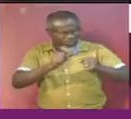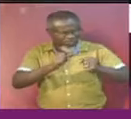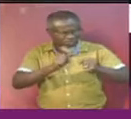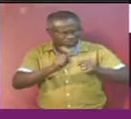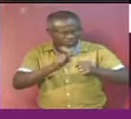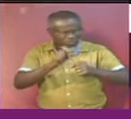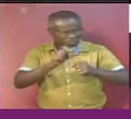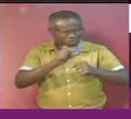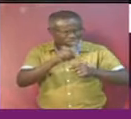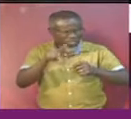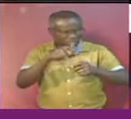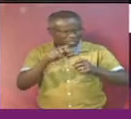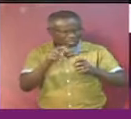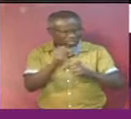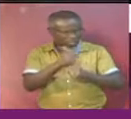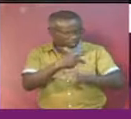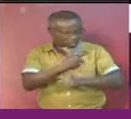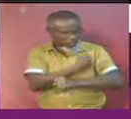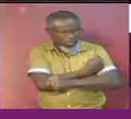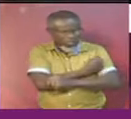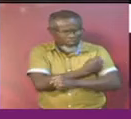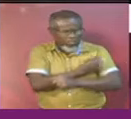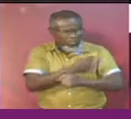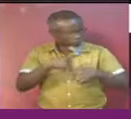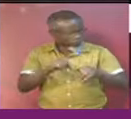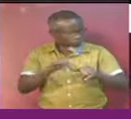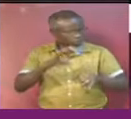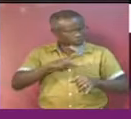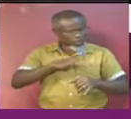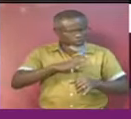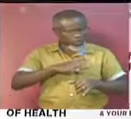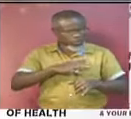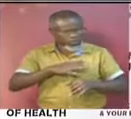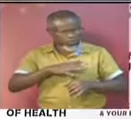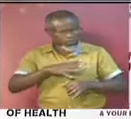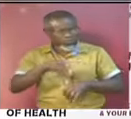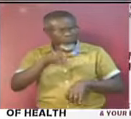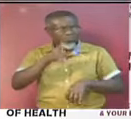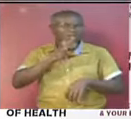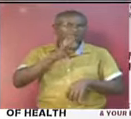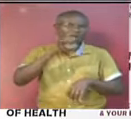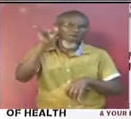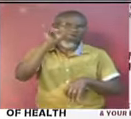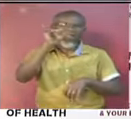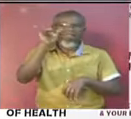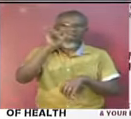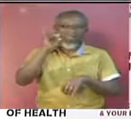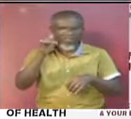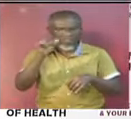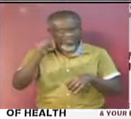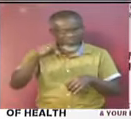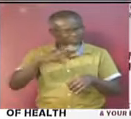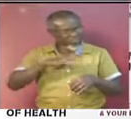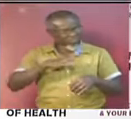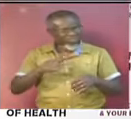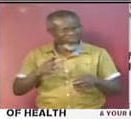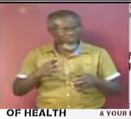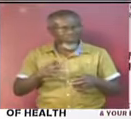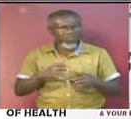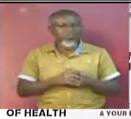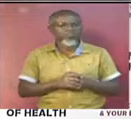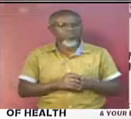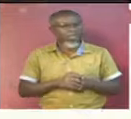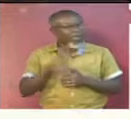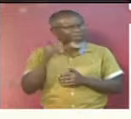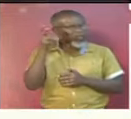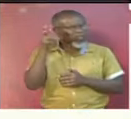after taking the vaccine. I have heard that question before. Thank you for the question. I keep meaning to actually